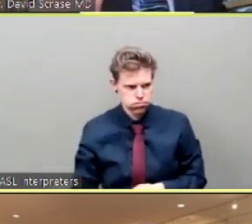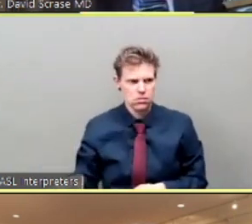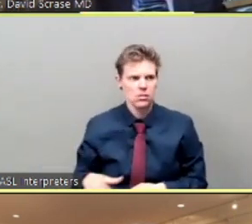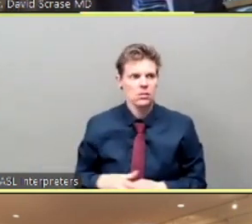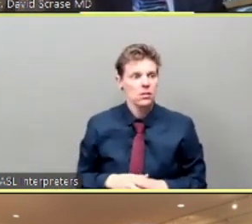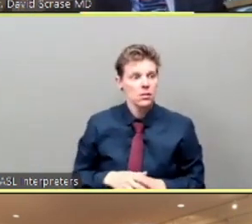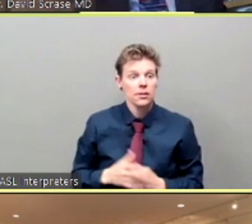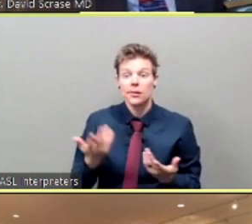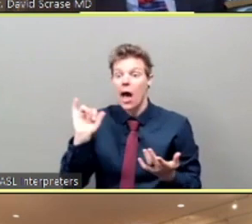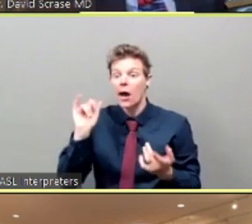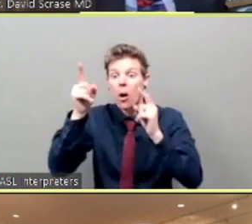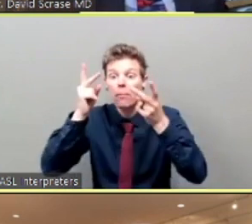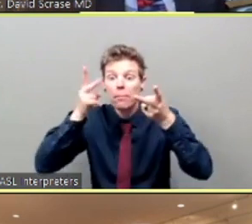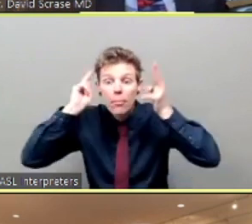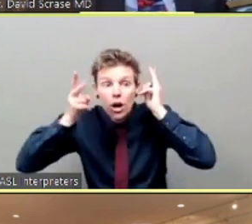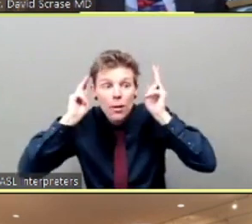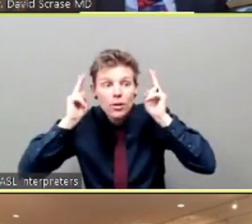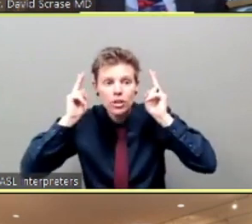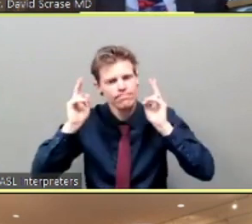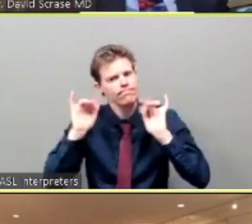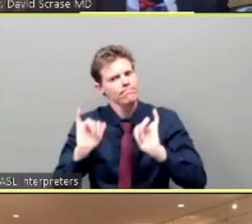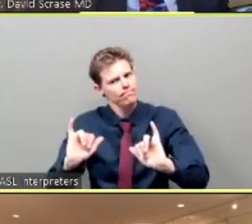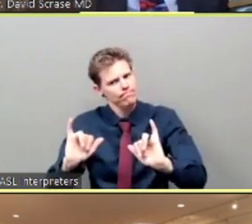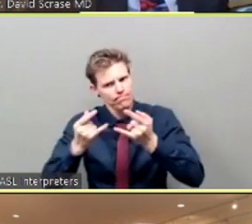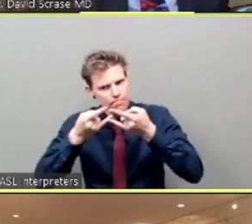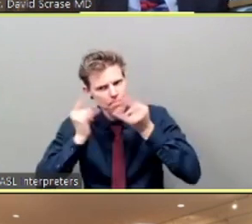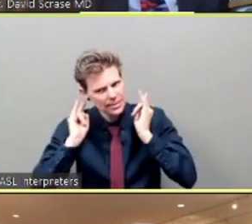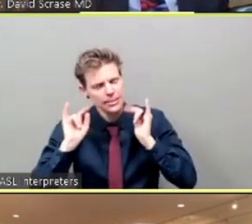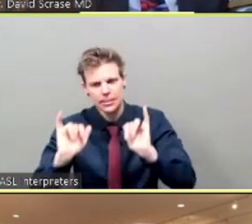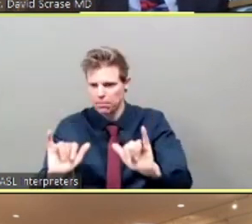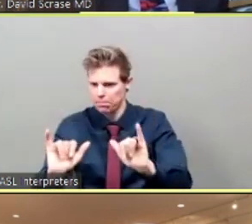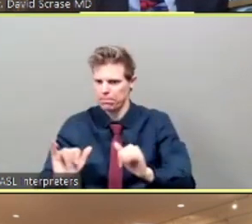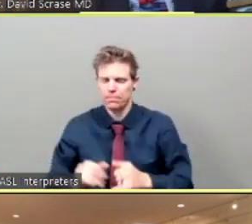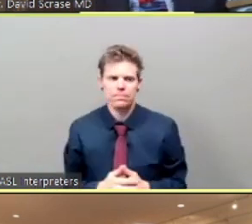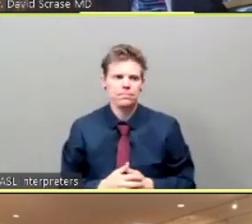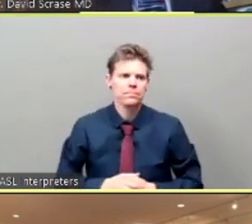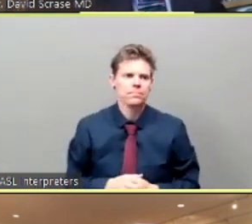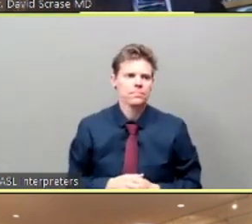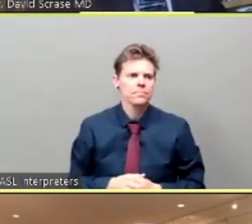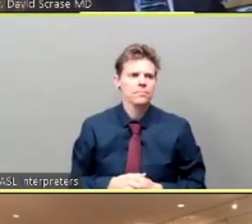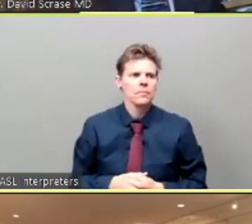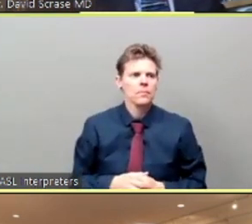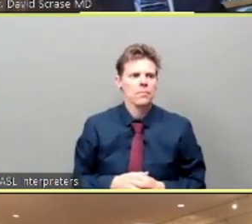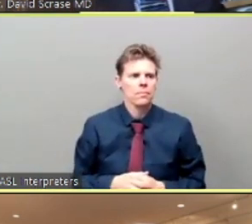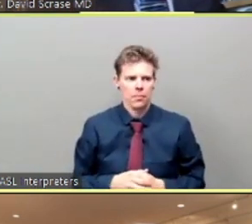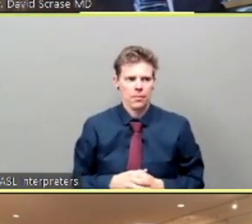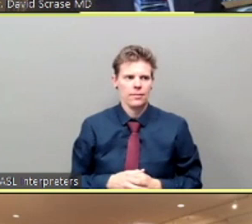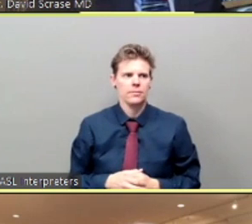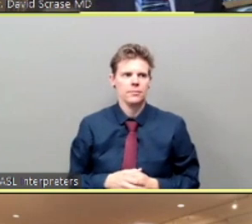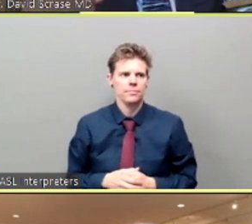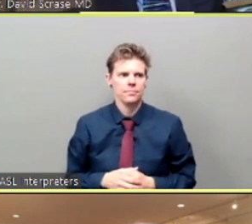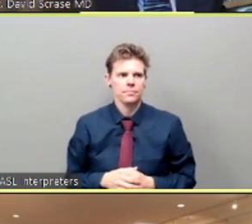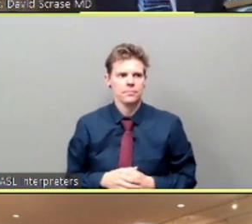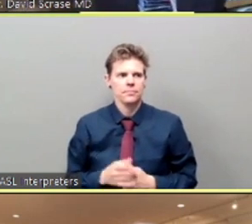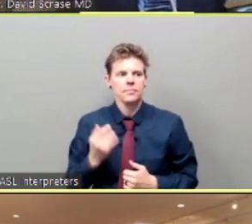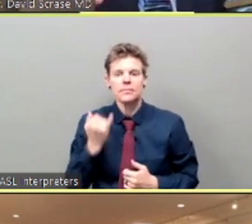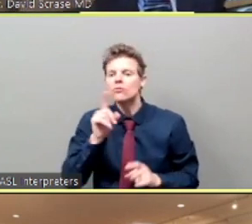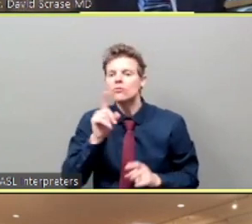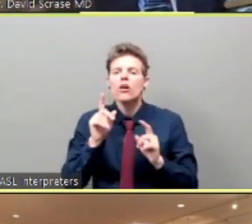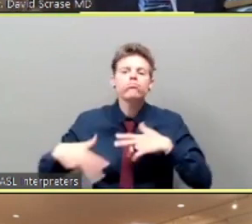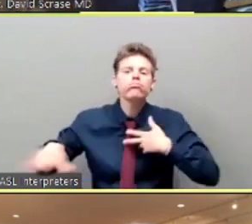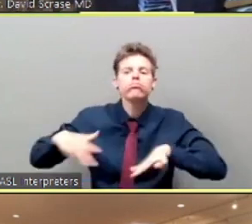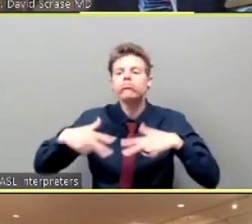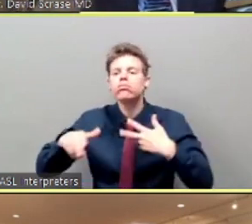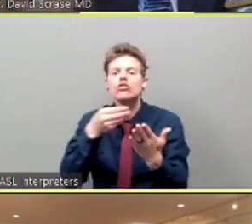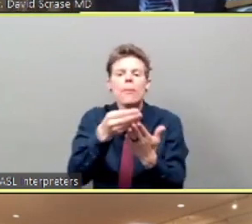on, just keep your mask on. Going to an uncrowded indoor shopping center or museum, back on,